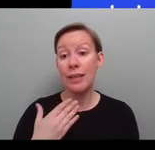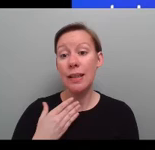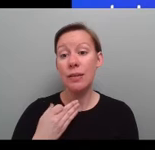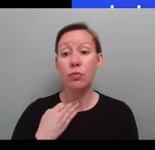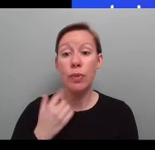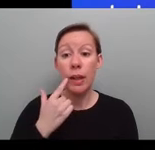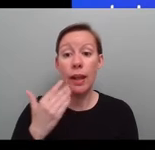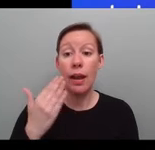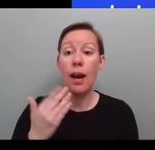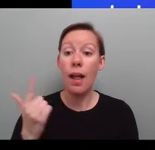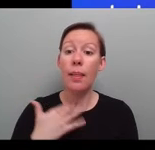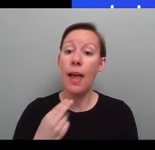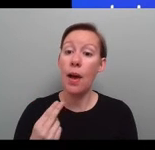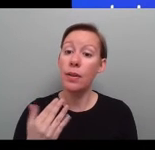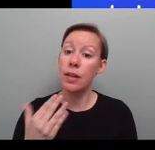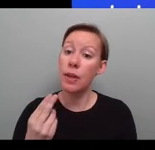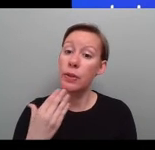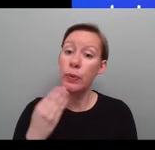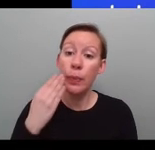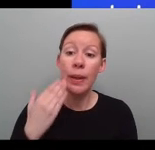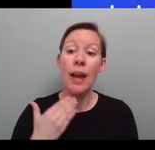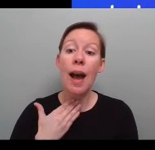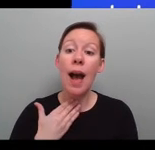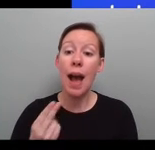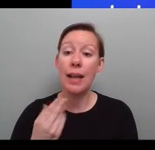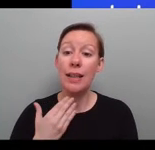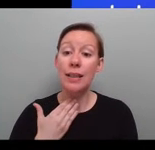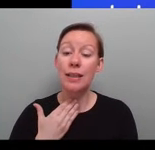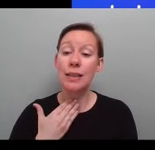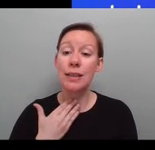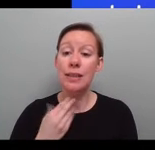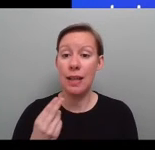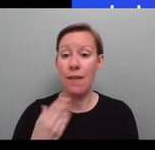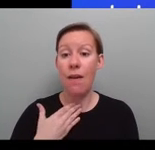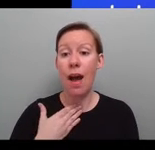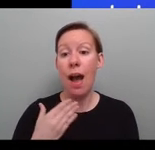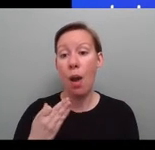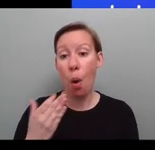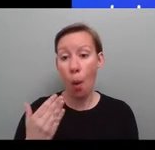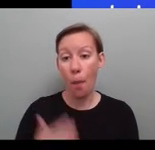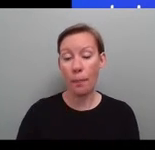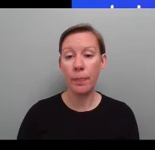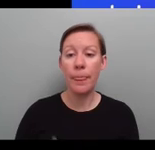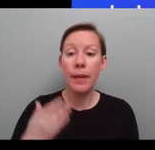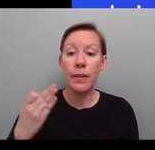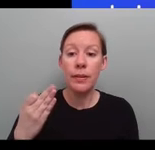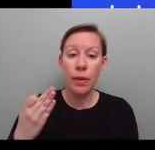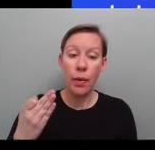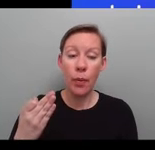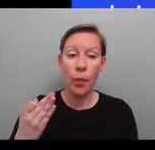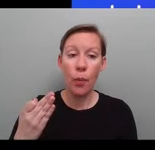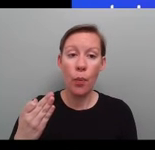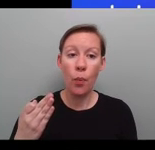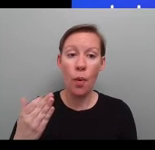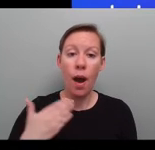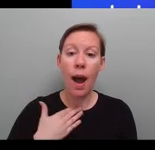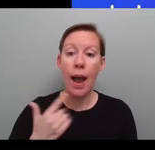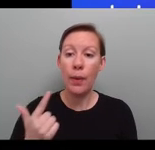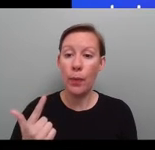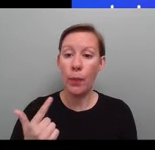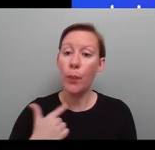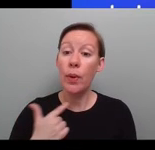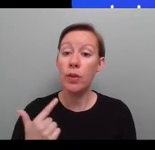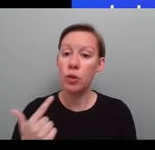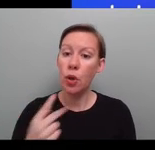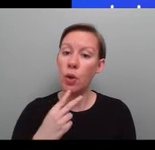And it really just allows us to all be present and active even though we're all at home. So in this video, I'm